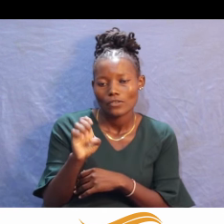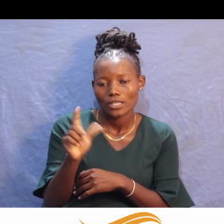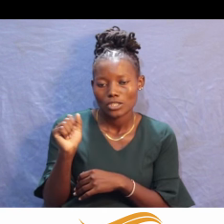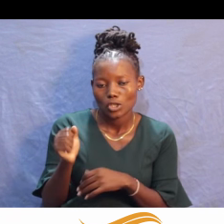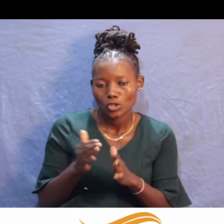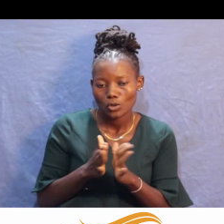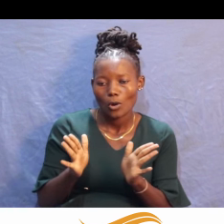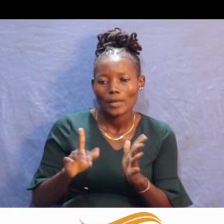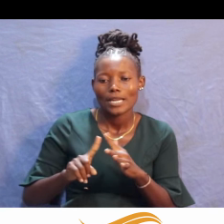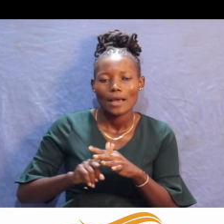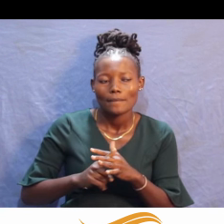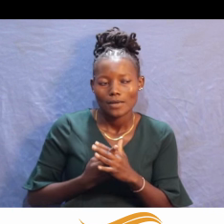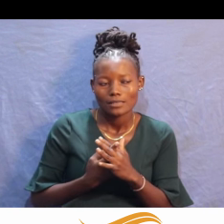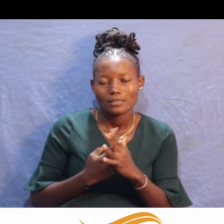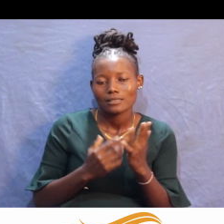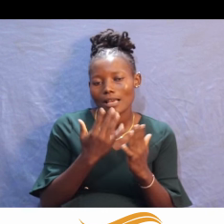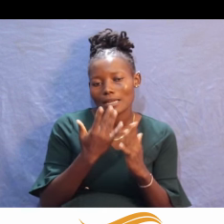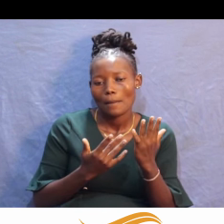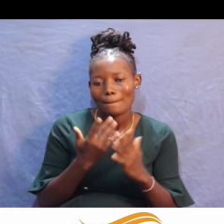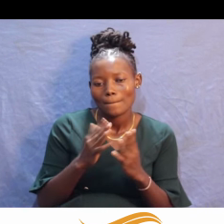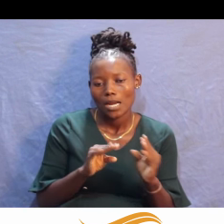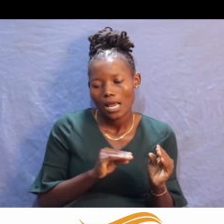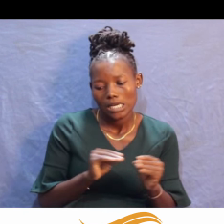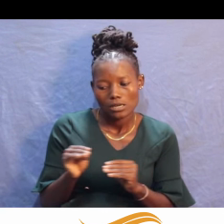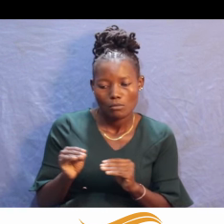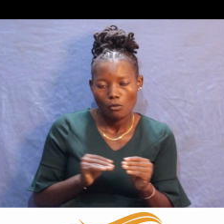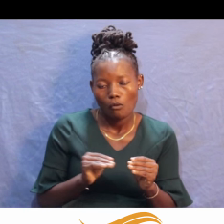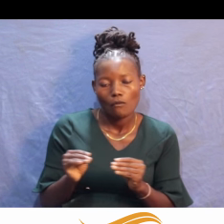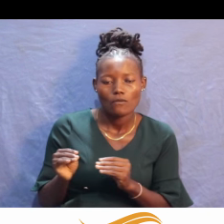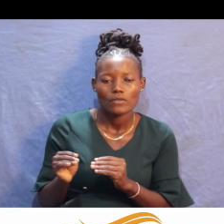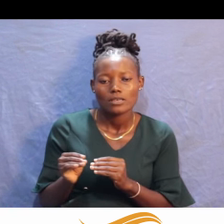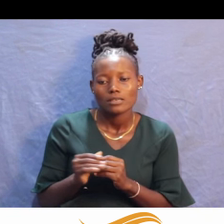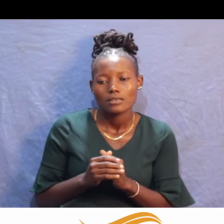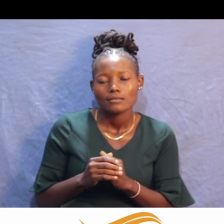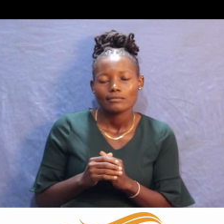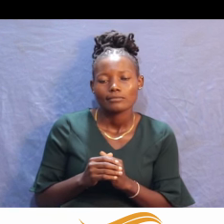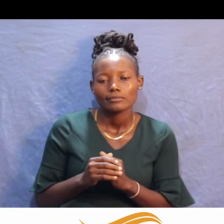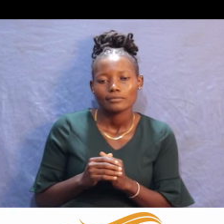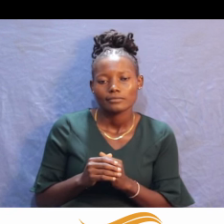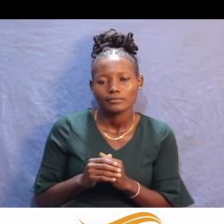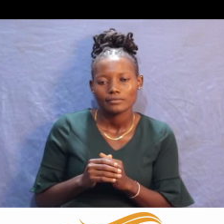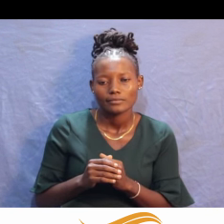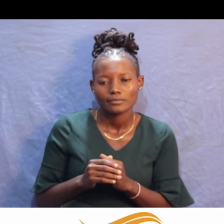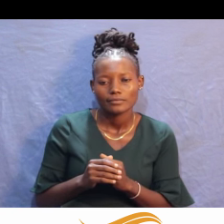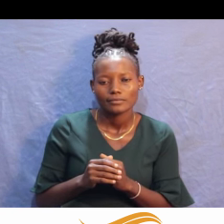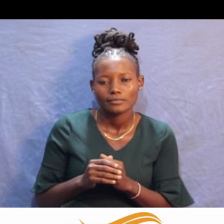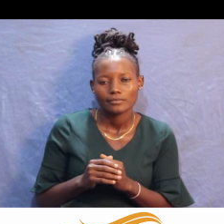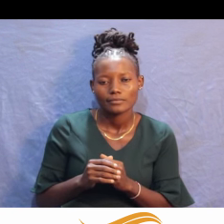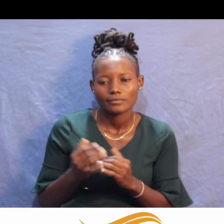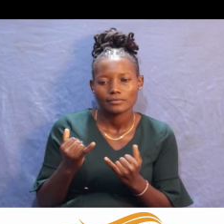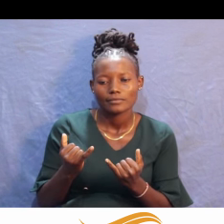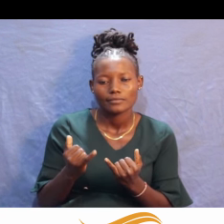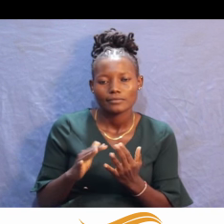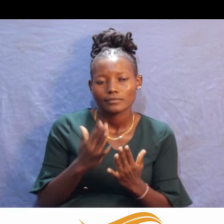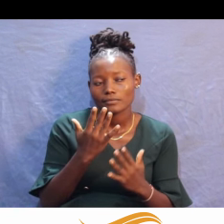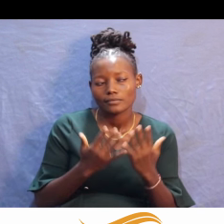to begin blood flowing. So why they're not quite, the blood's not quite flowing like